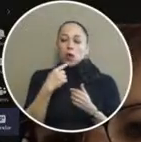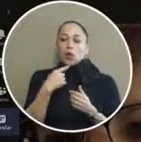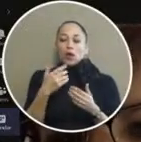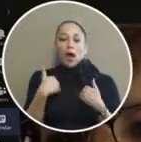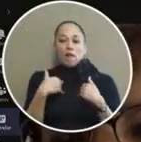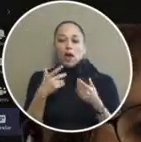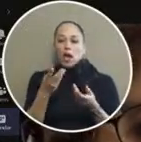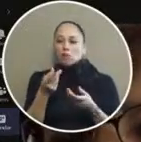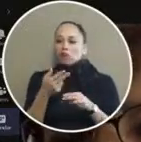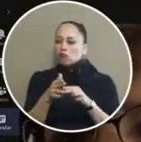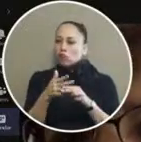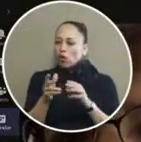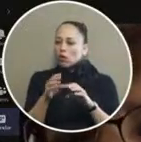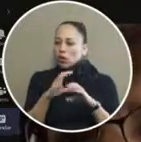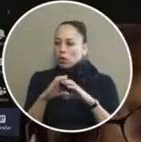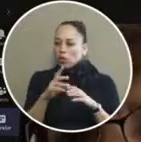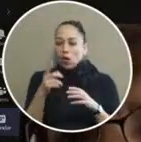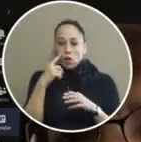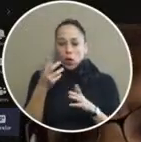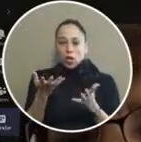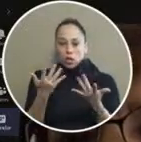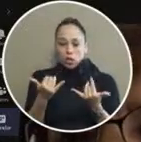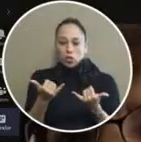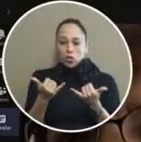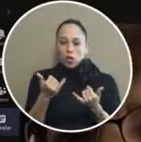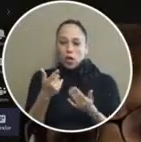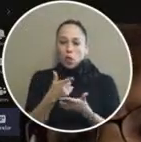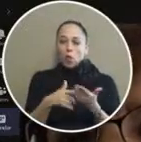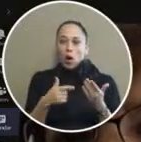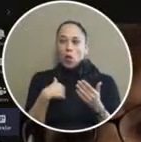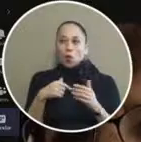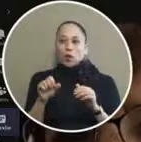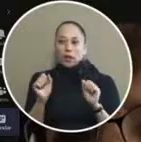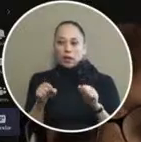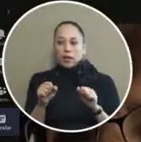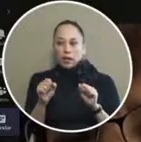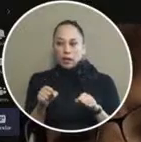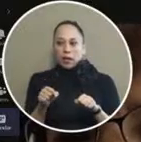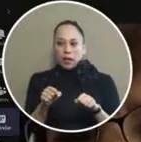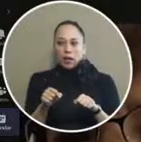bit of conversation to date. What we've been able to